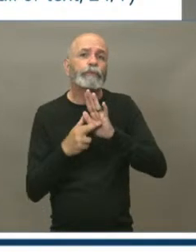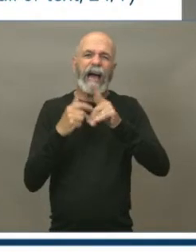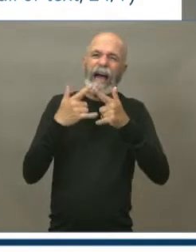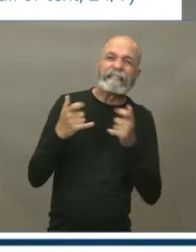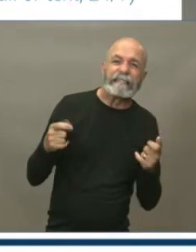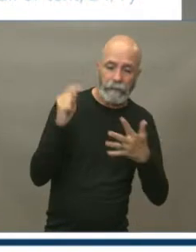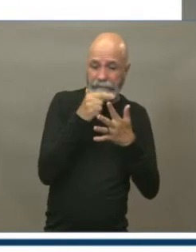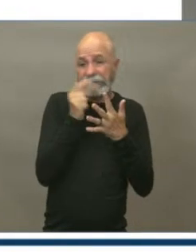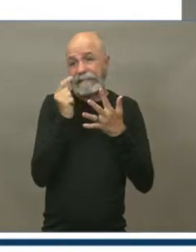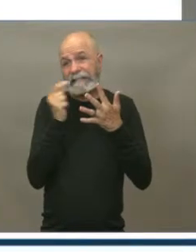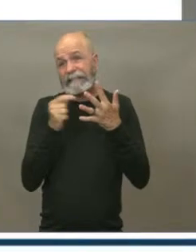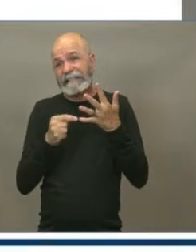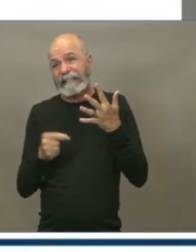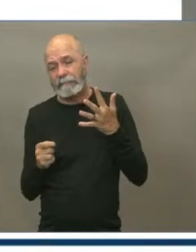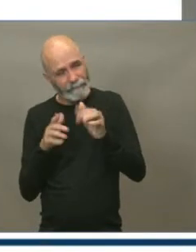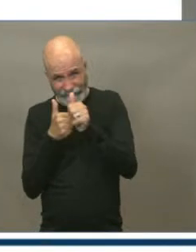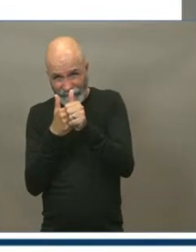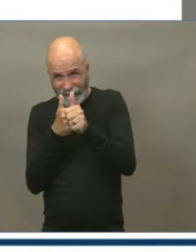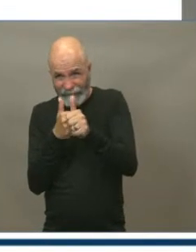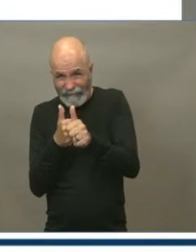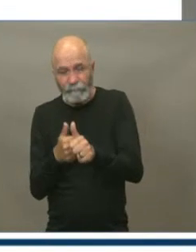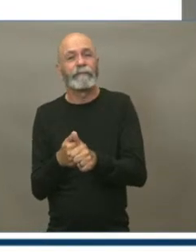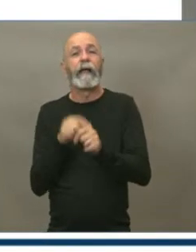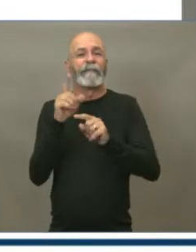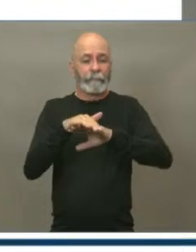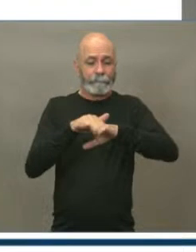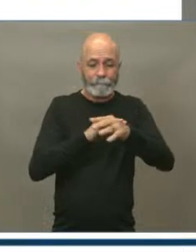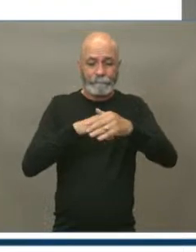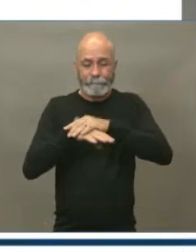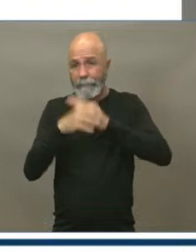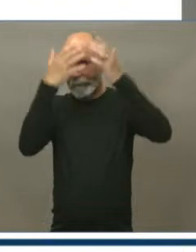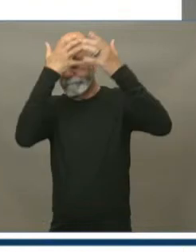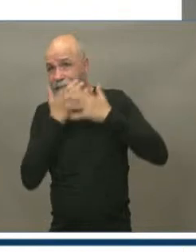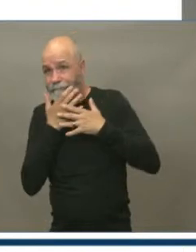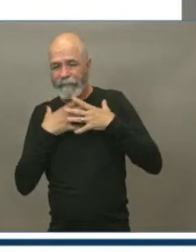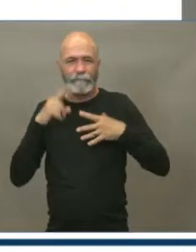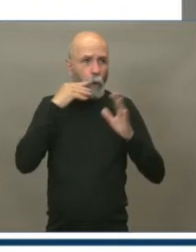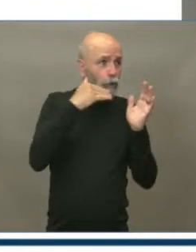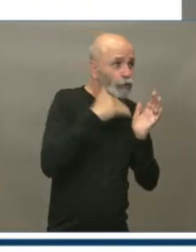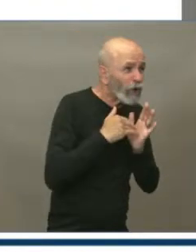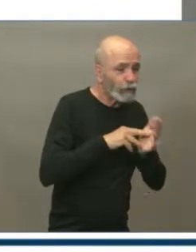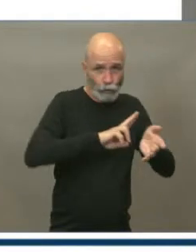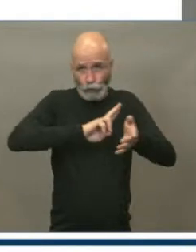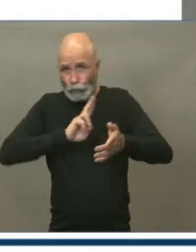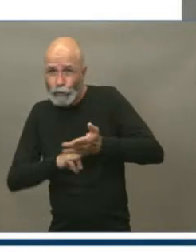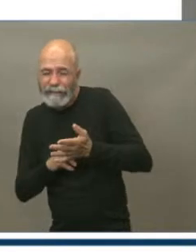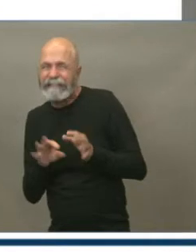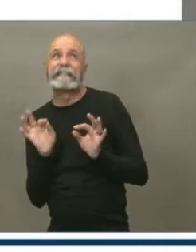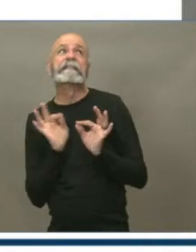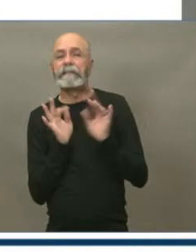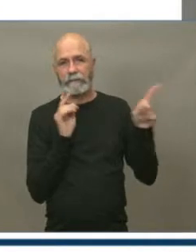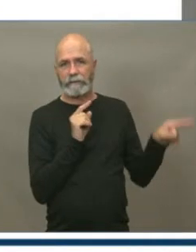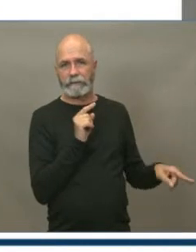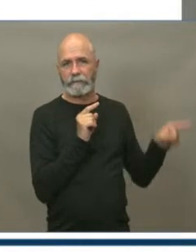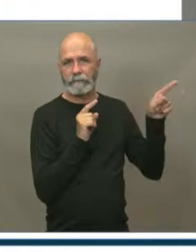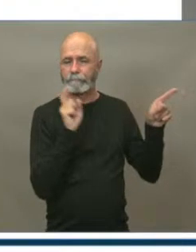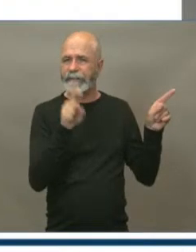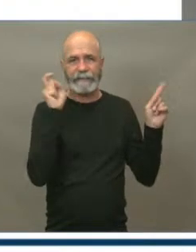control and personal protective equipment for healthcare workers remain critically important, even while we're doing the testing.